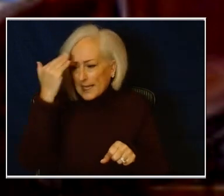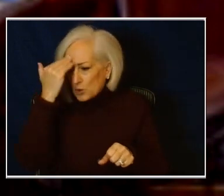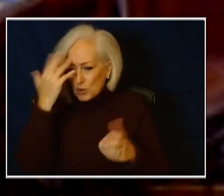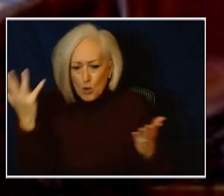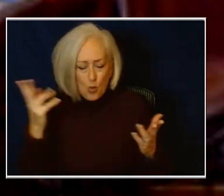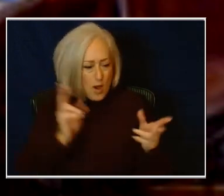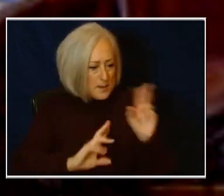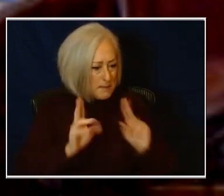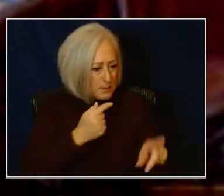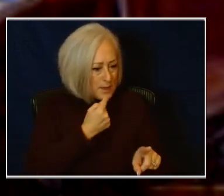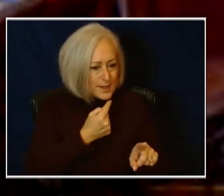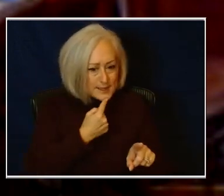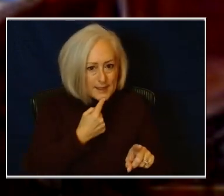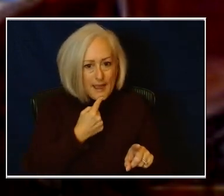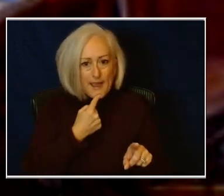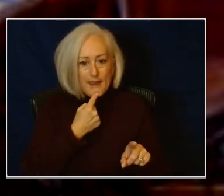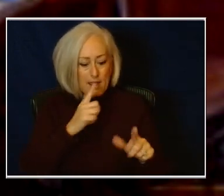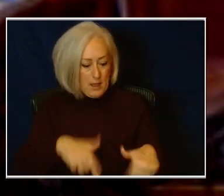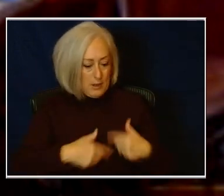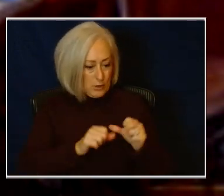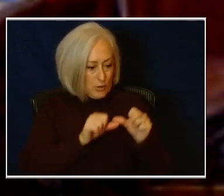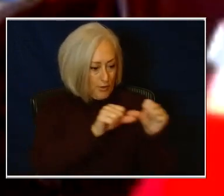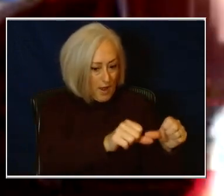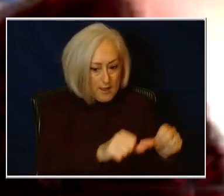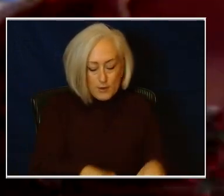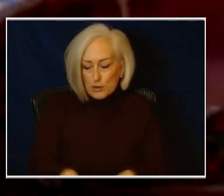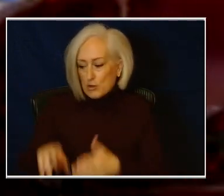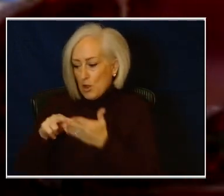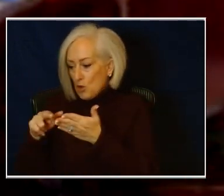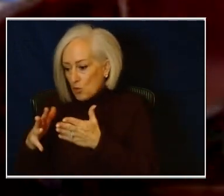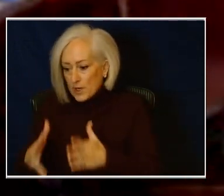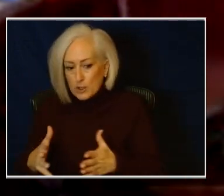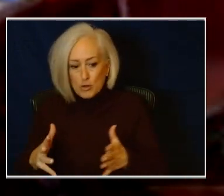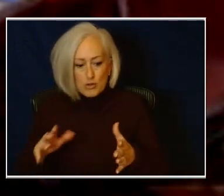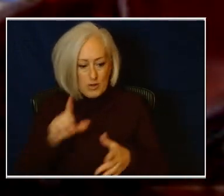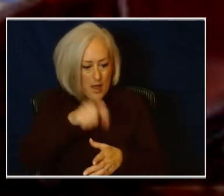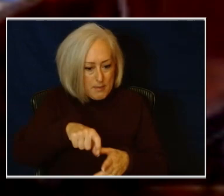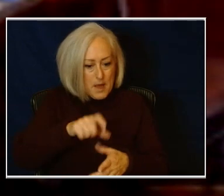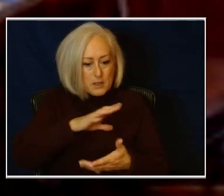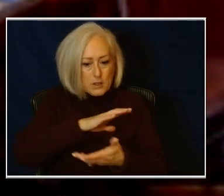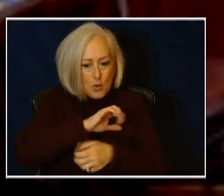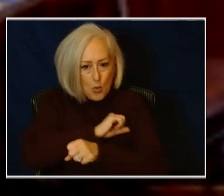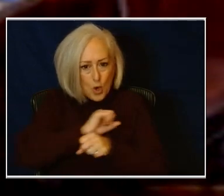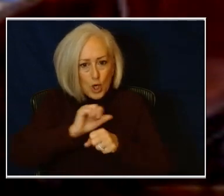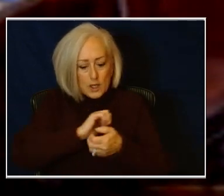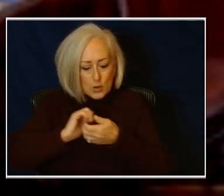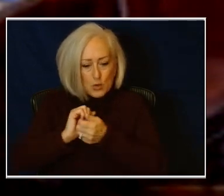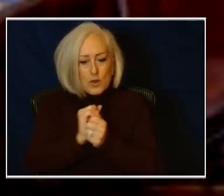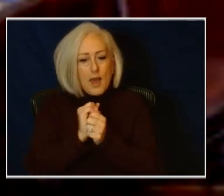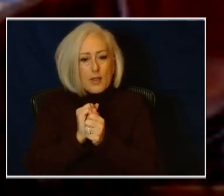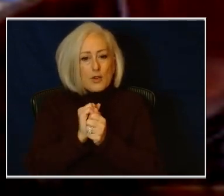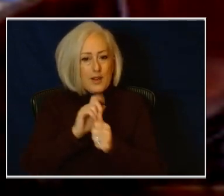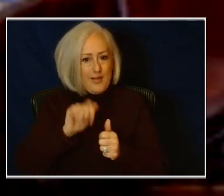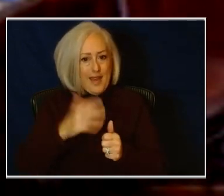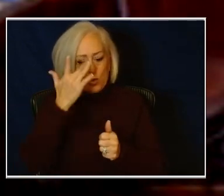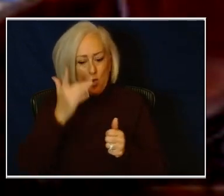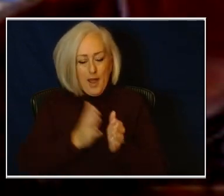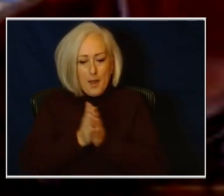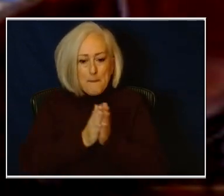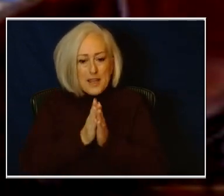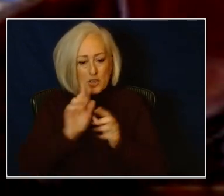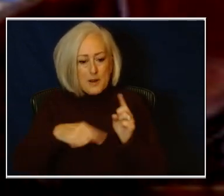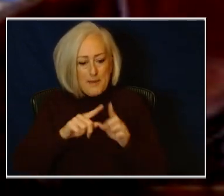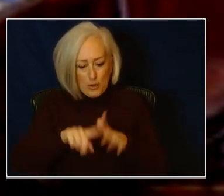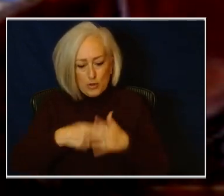co-survivors, working with researchers here at KU. I shouldn't be the only one, and so that's what made me passionate about starting